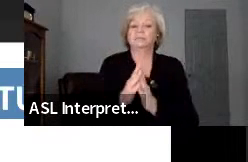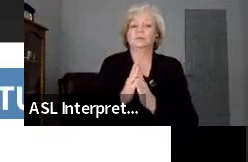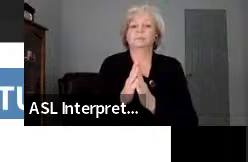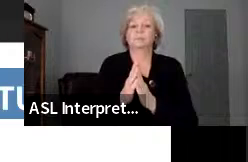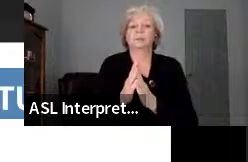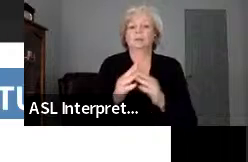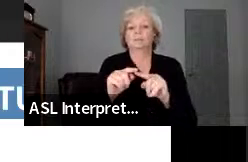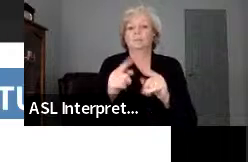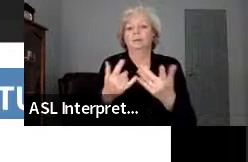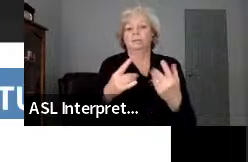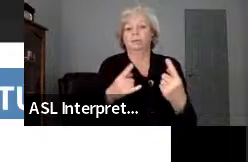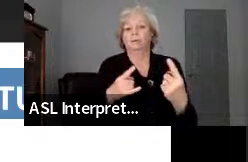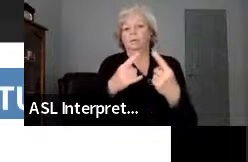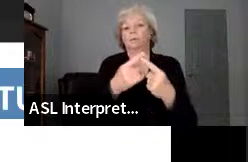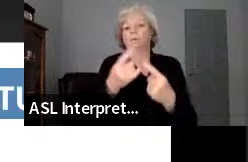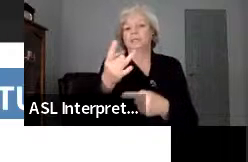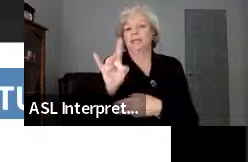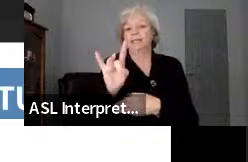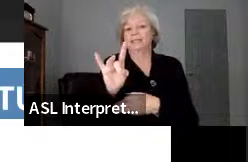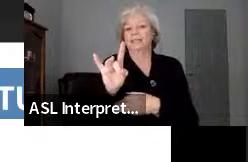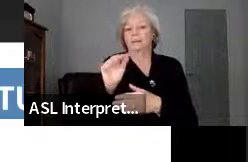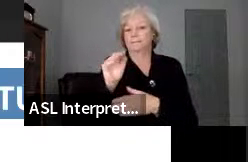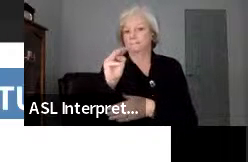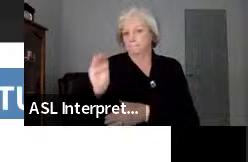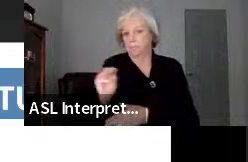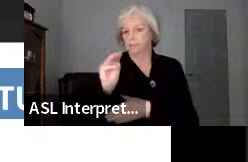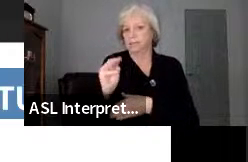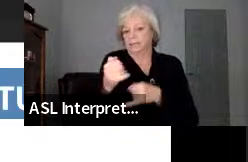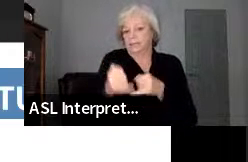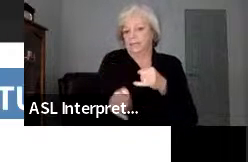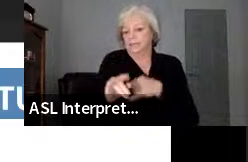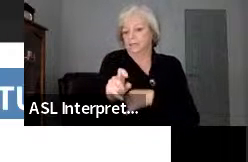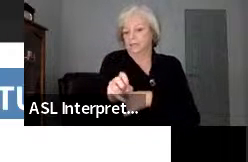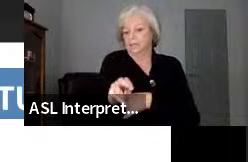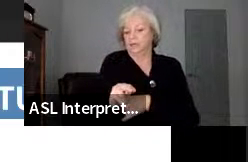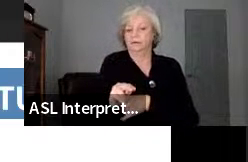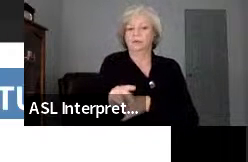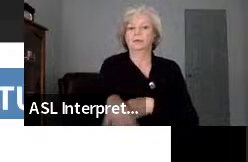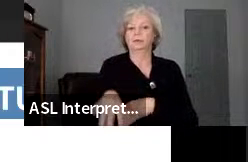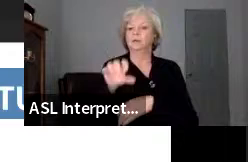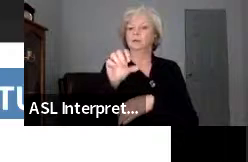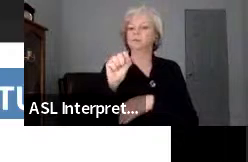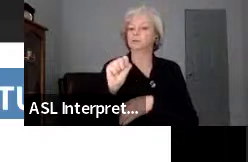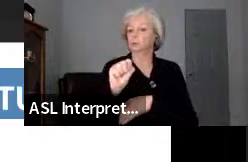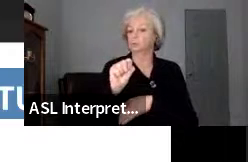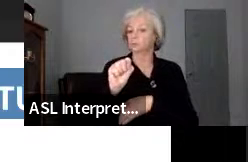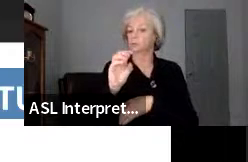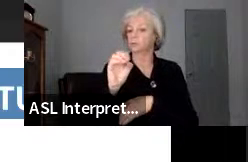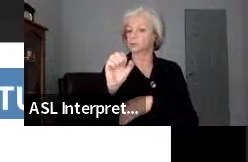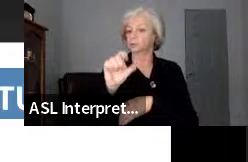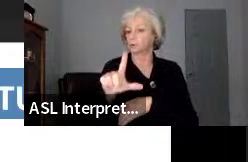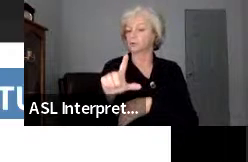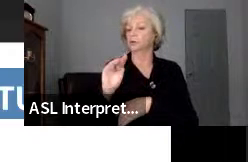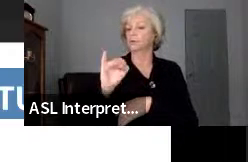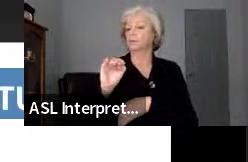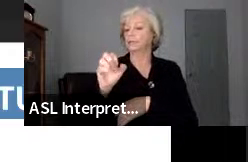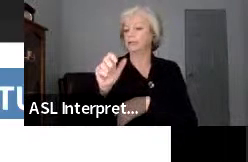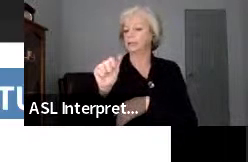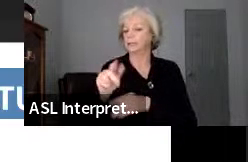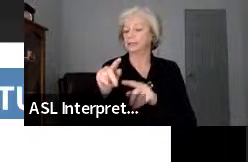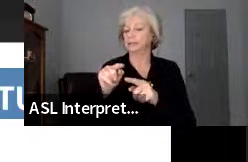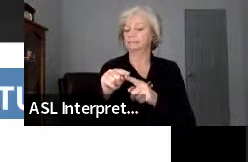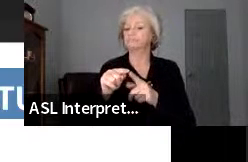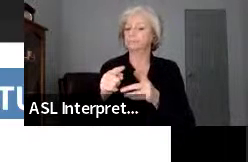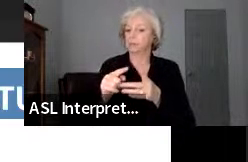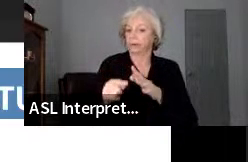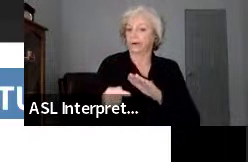of January. So social media, it's in progress. Some of those banners that you saw are running on Facebook and Instagram.